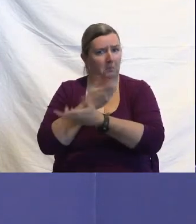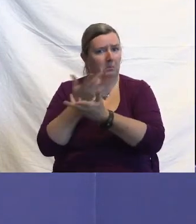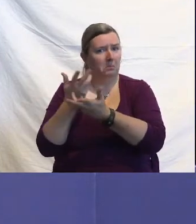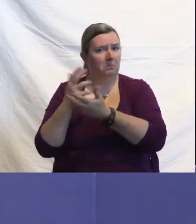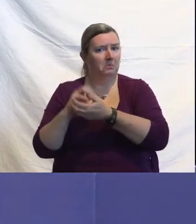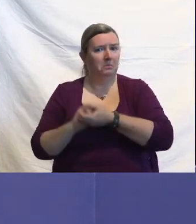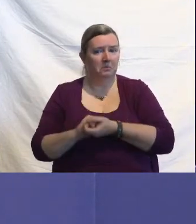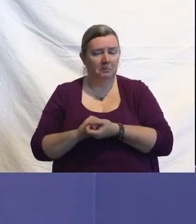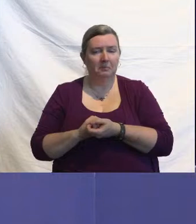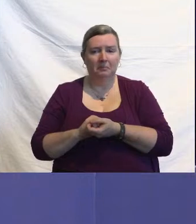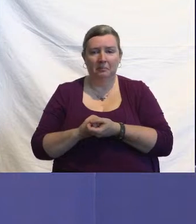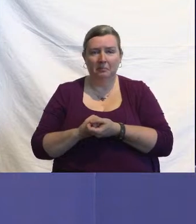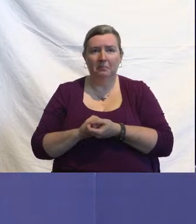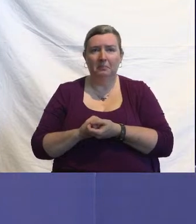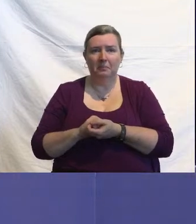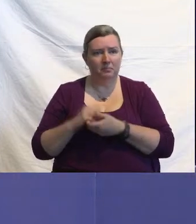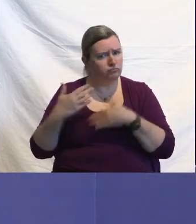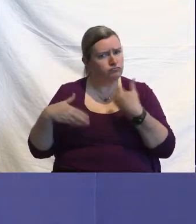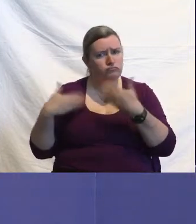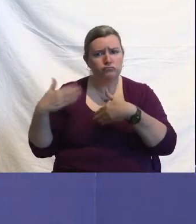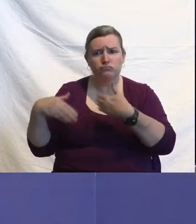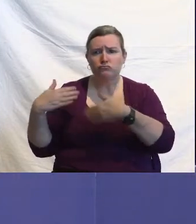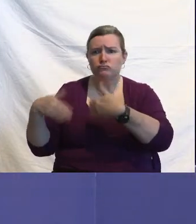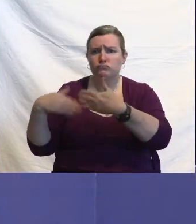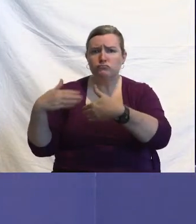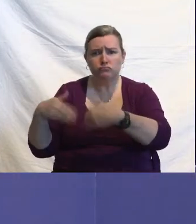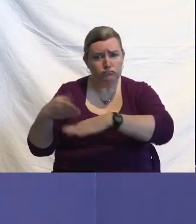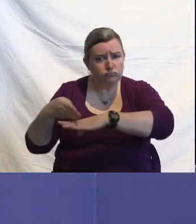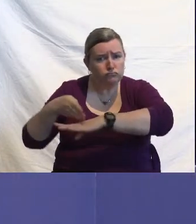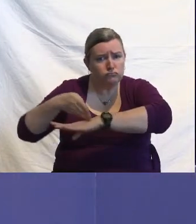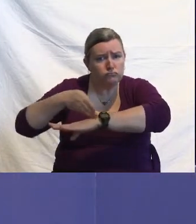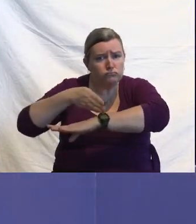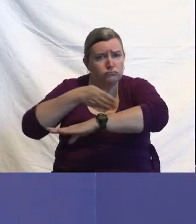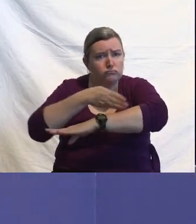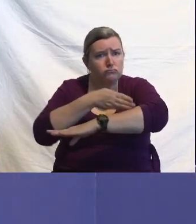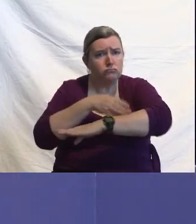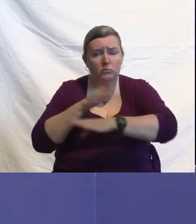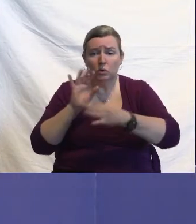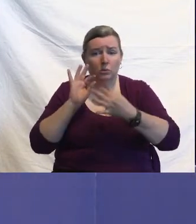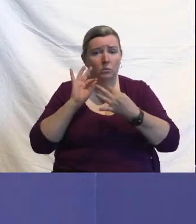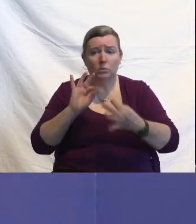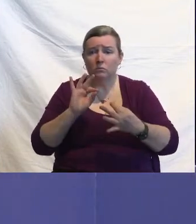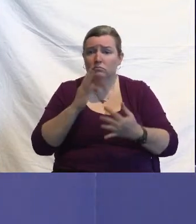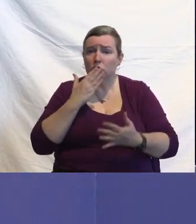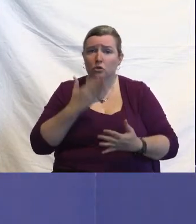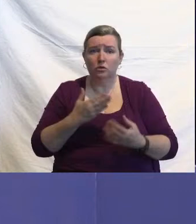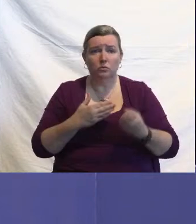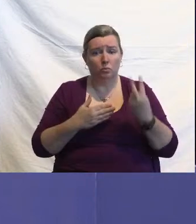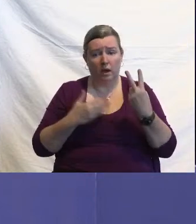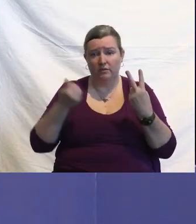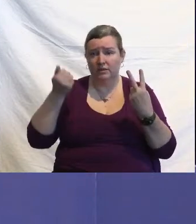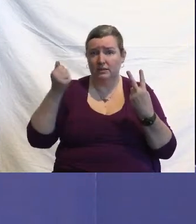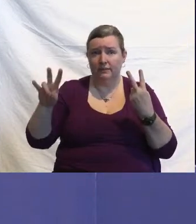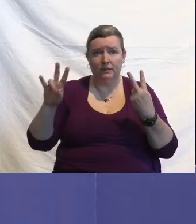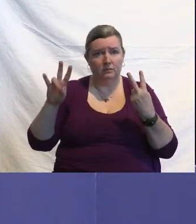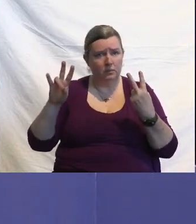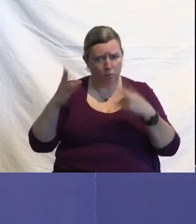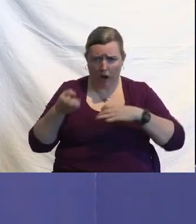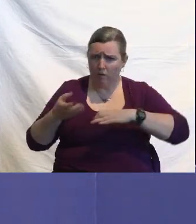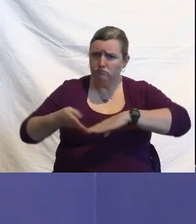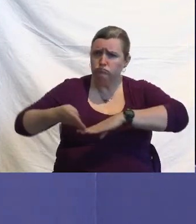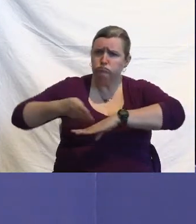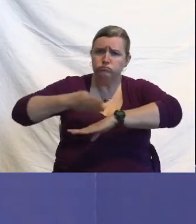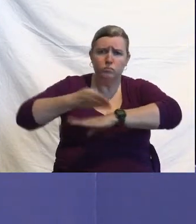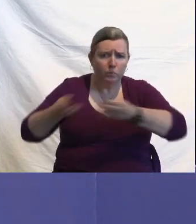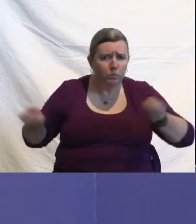So we've moved along with the 12 to 17-year-olds. We'd like that to be higher as well. So